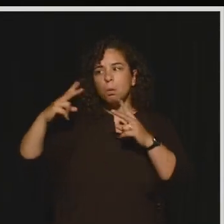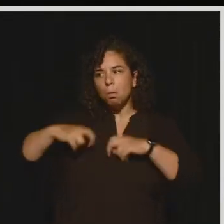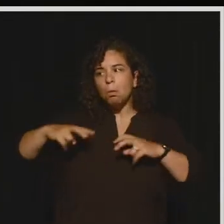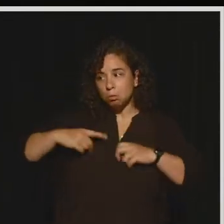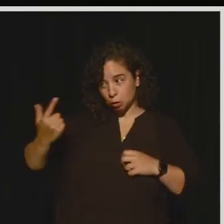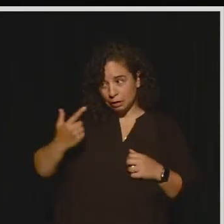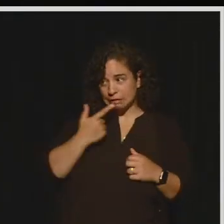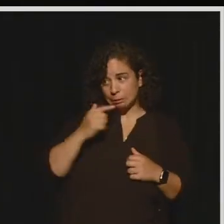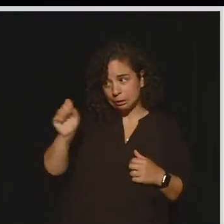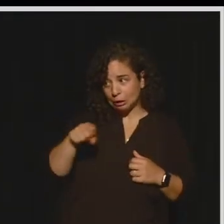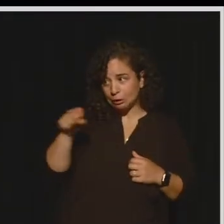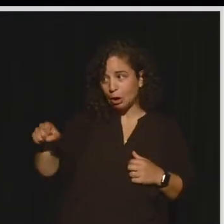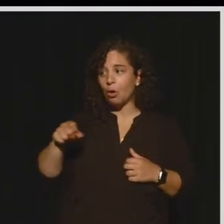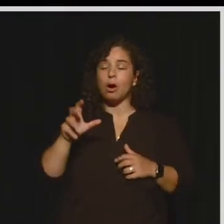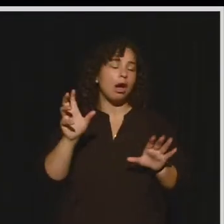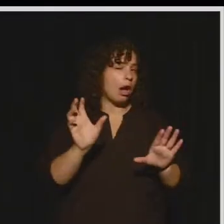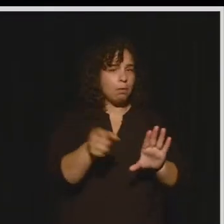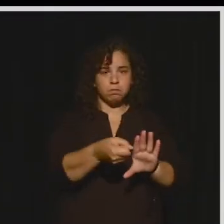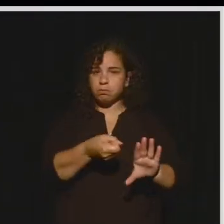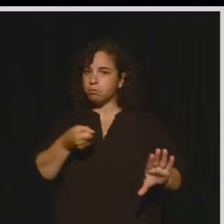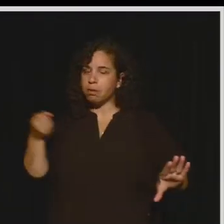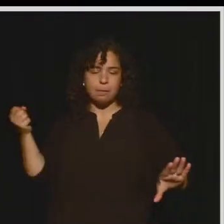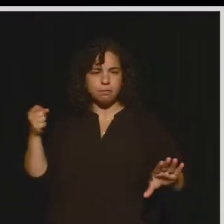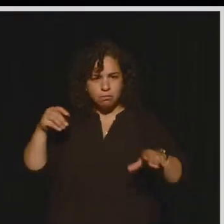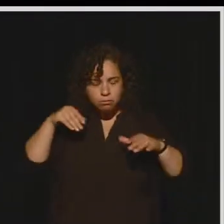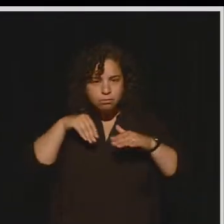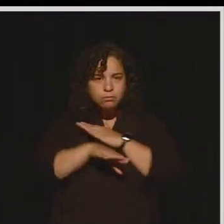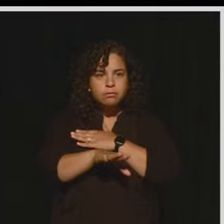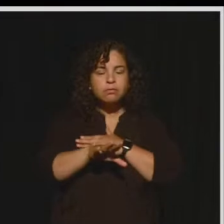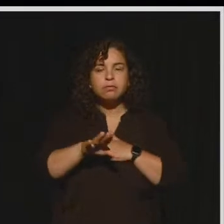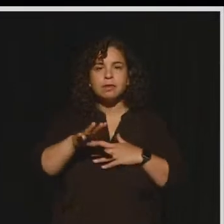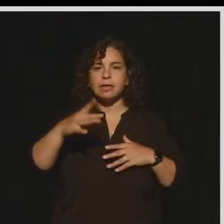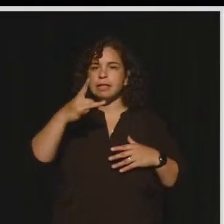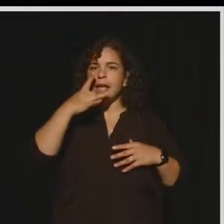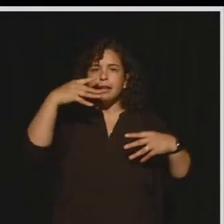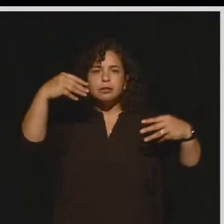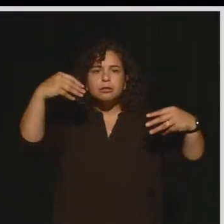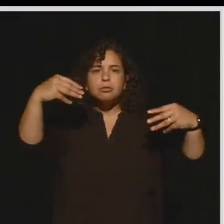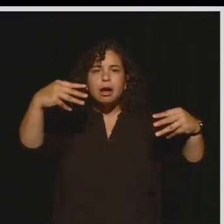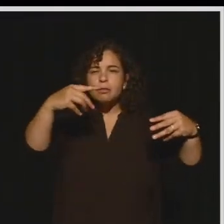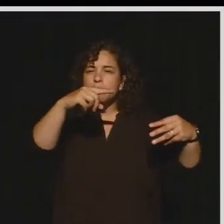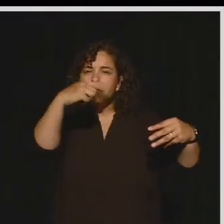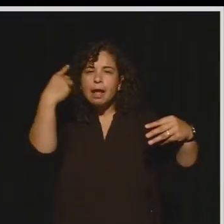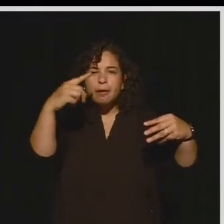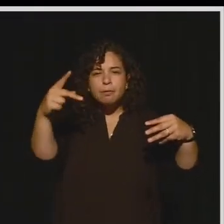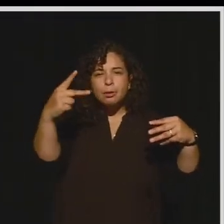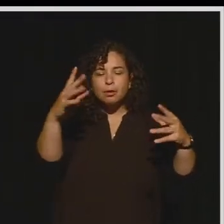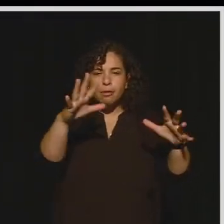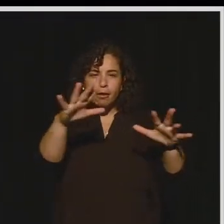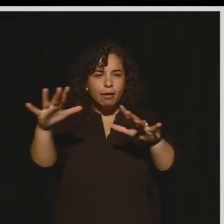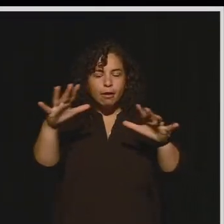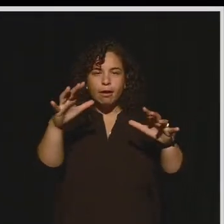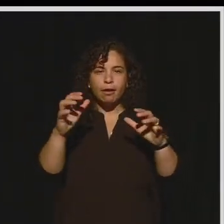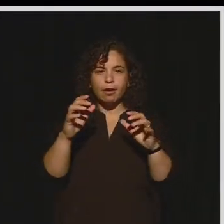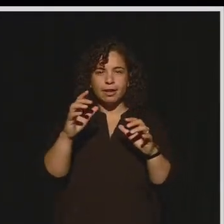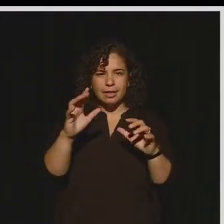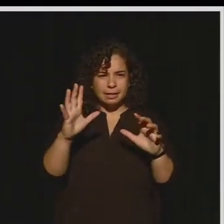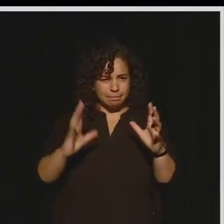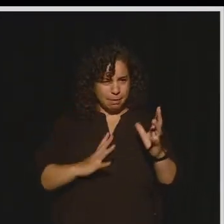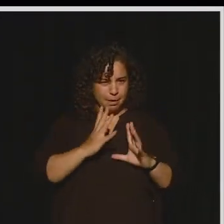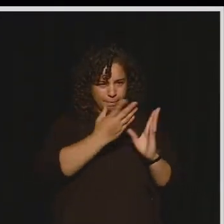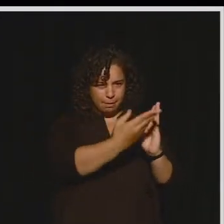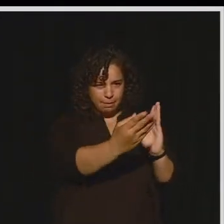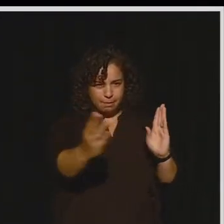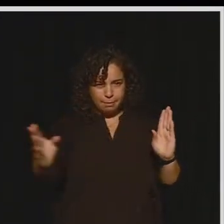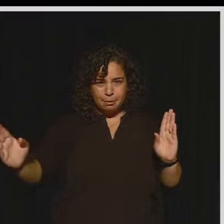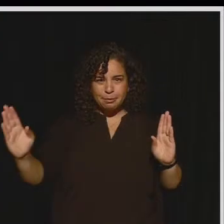the doors. It's a black-lit room with a bunch of tables with beer bottles with candles stuck in them with that red terry towel